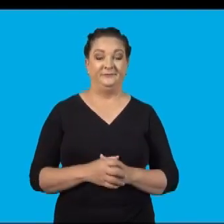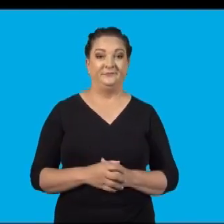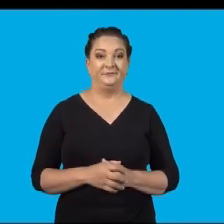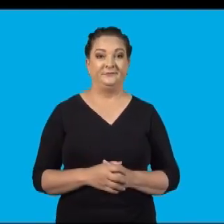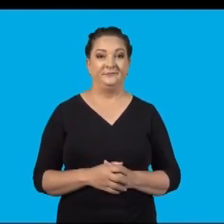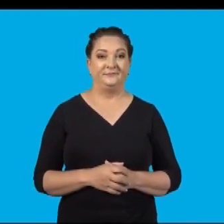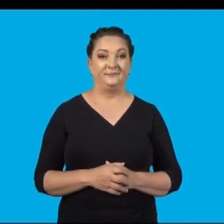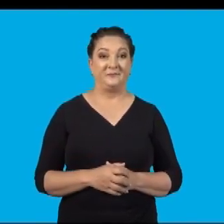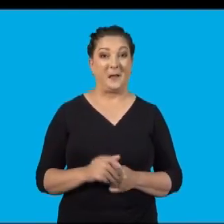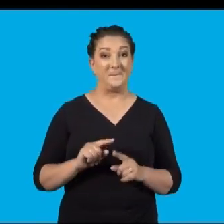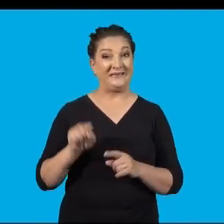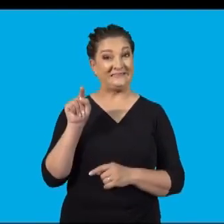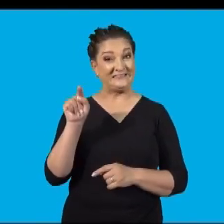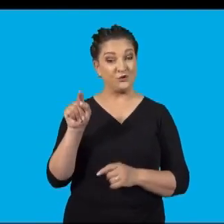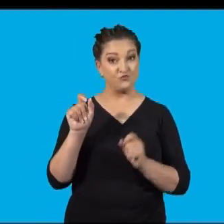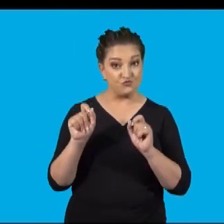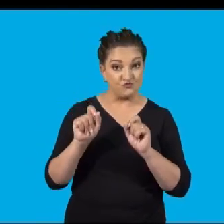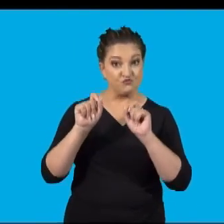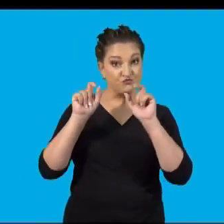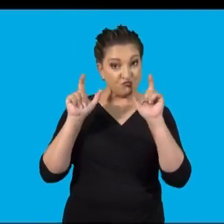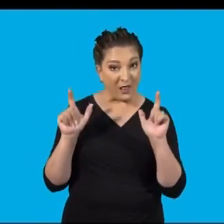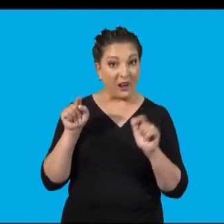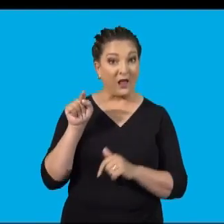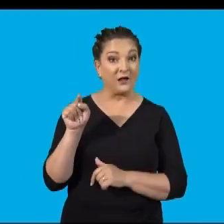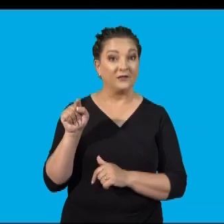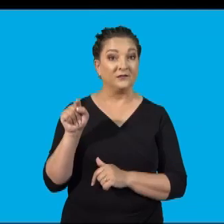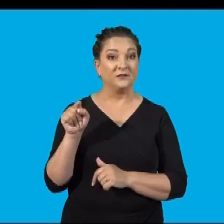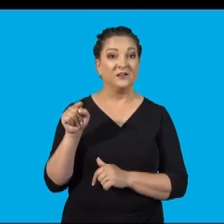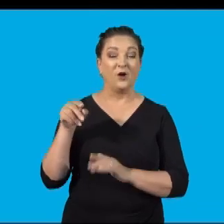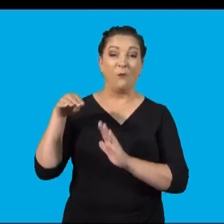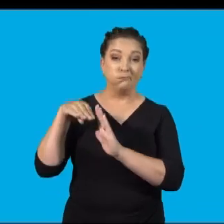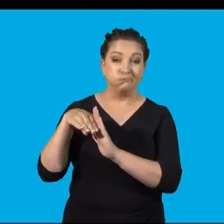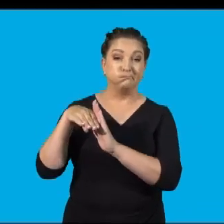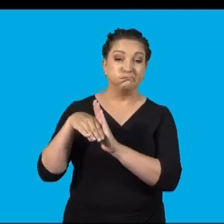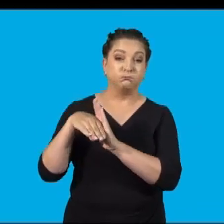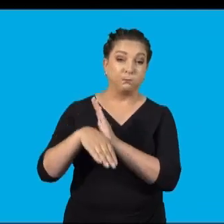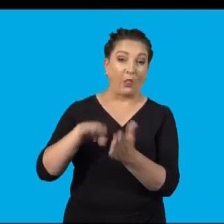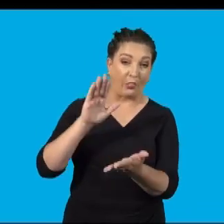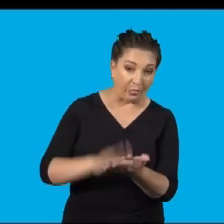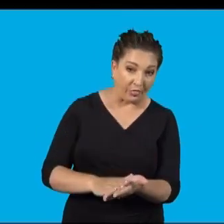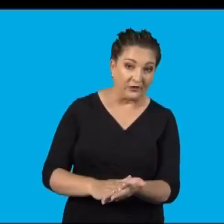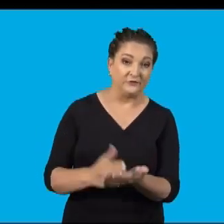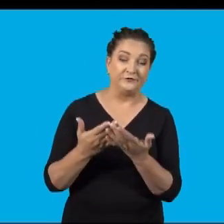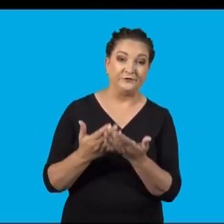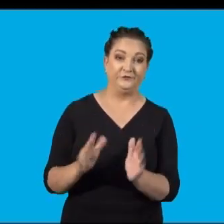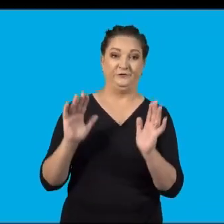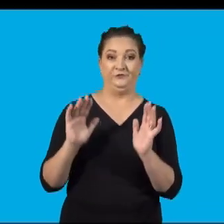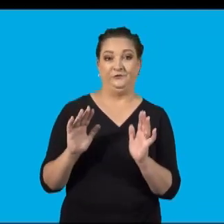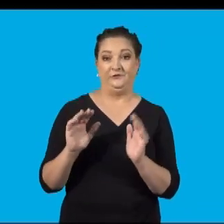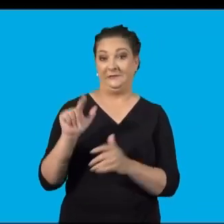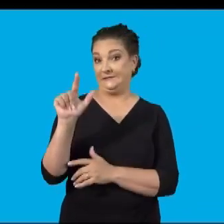Now, he has not realized that the asset is almost fully depreciated.